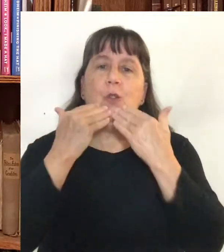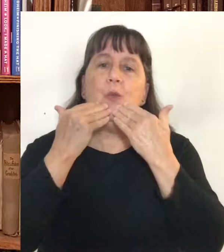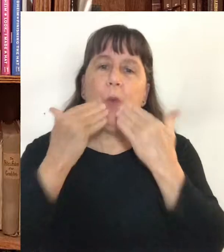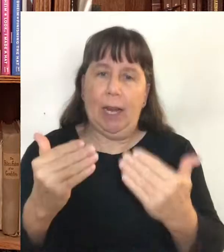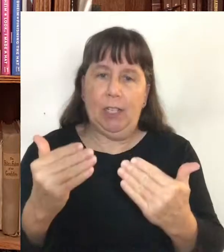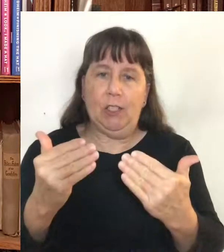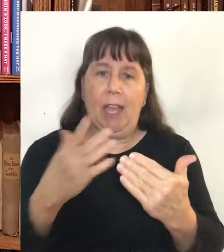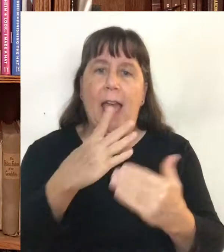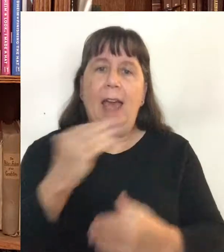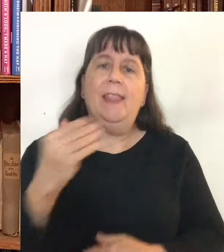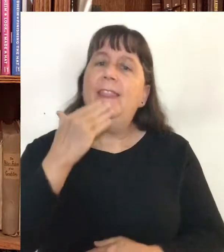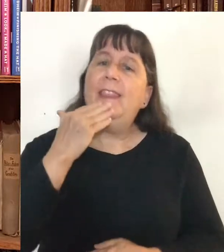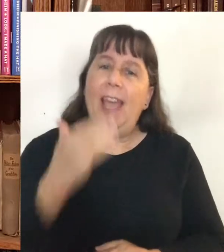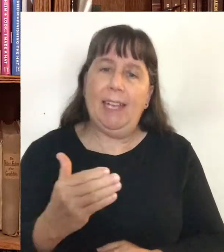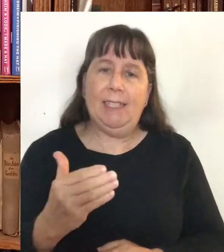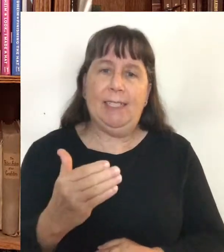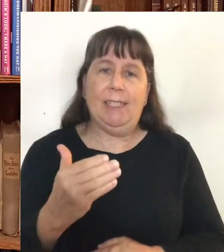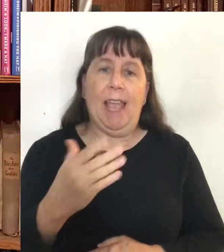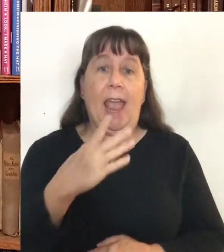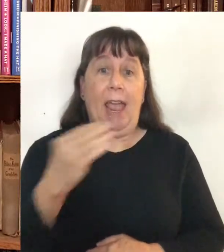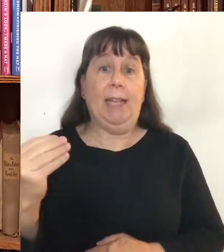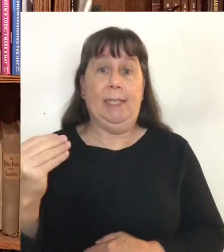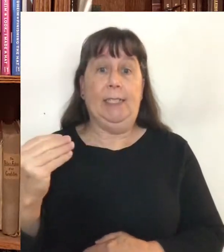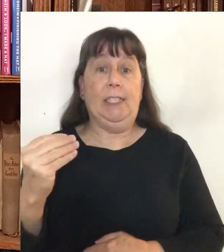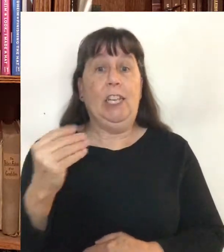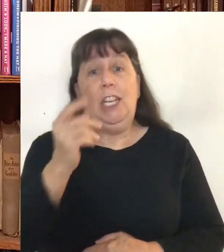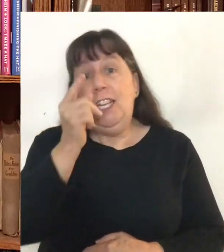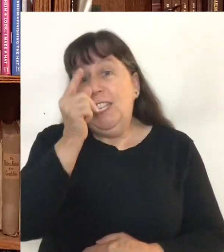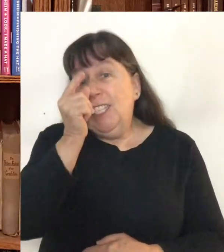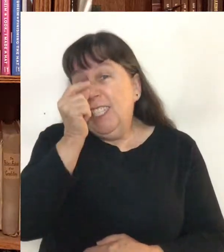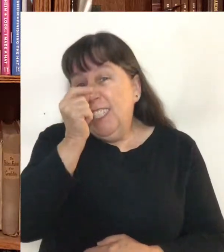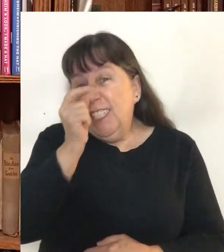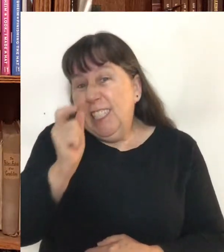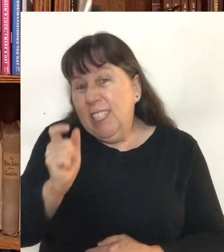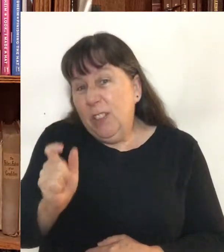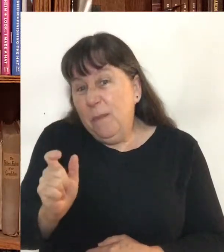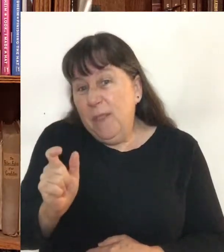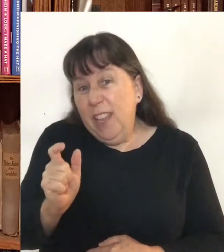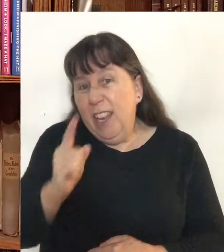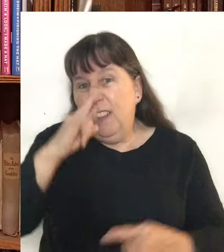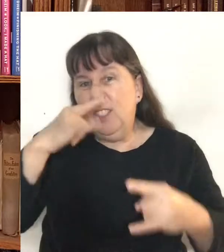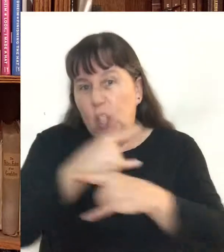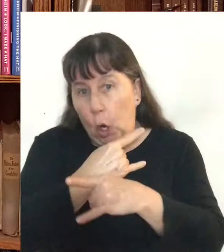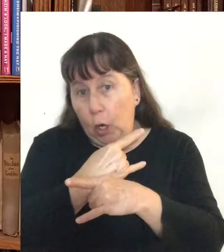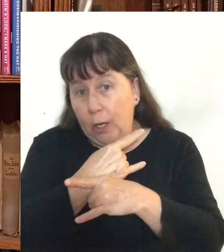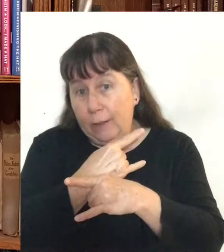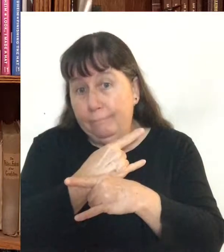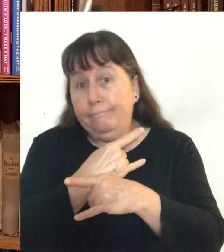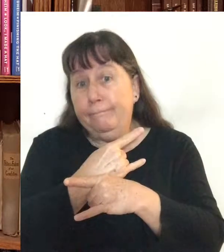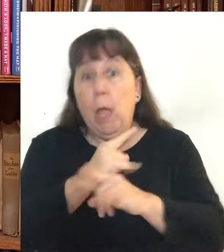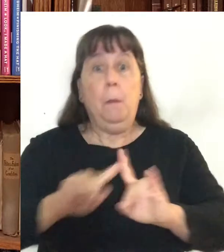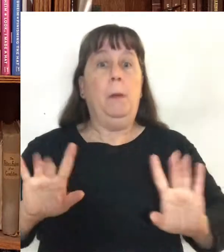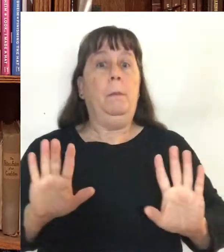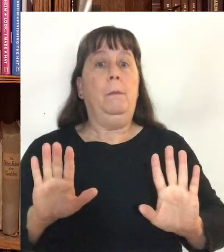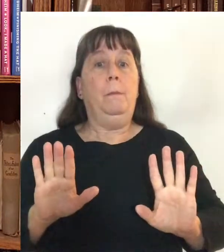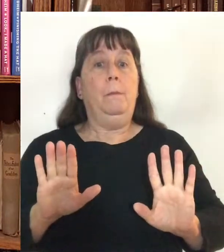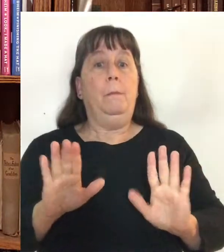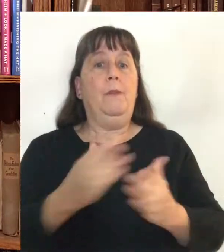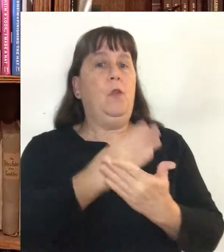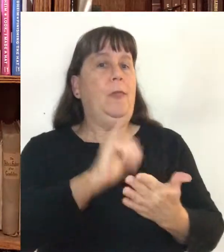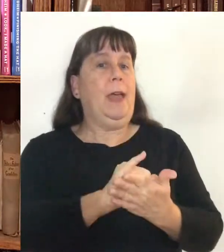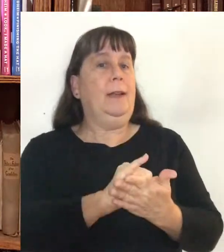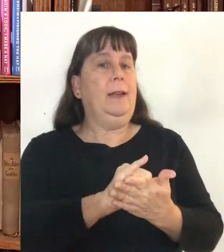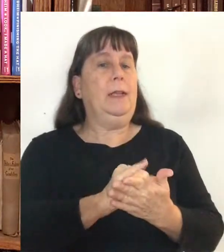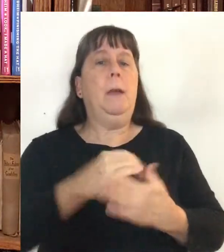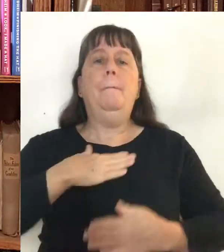gratitude, gratitude, and thanks, and just maybe a bit of snark. But